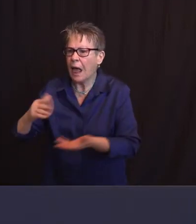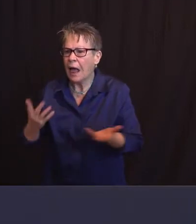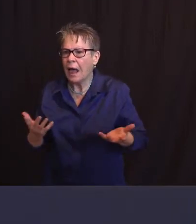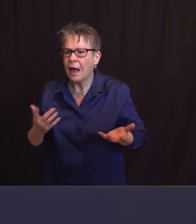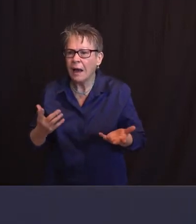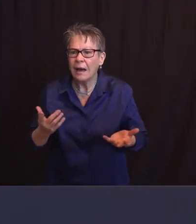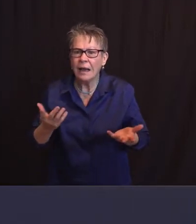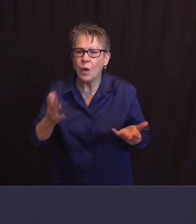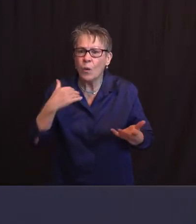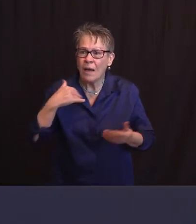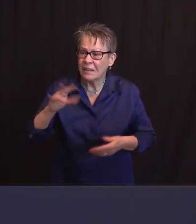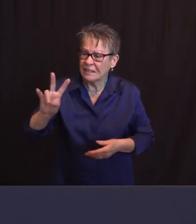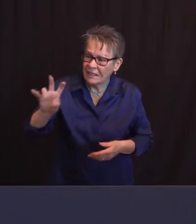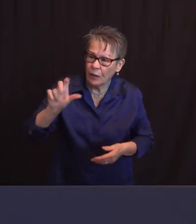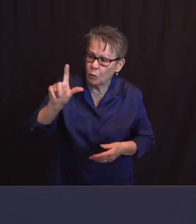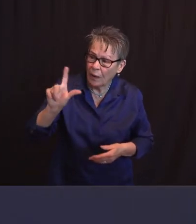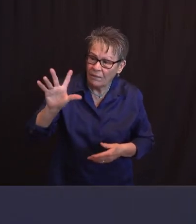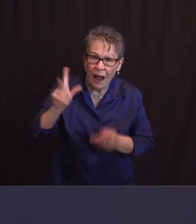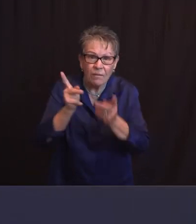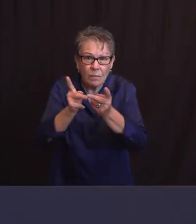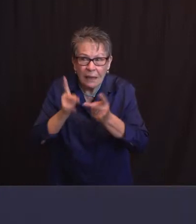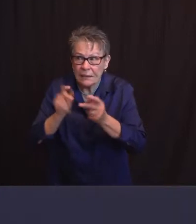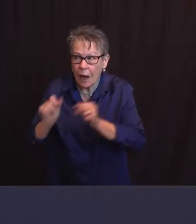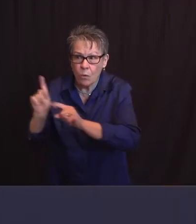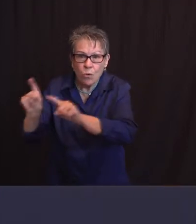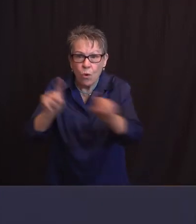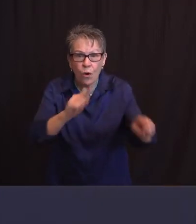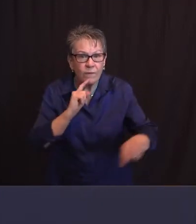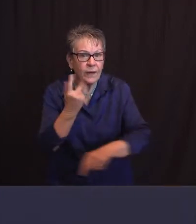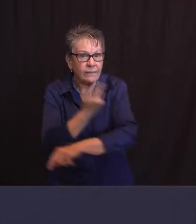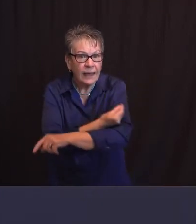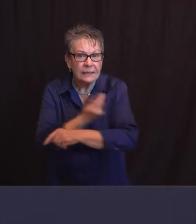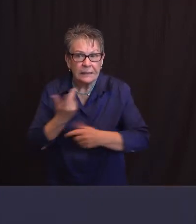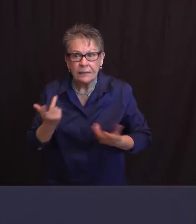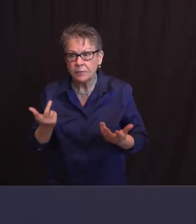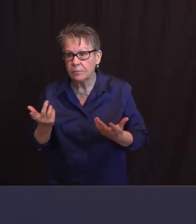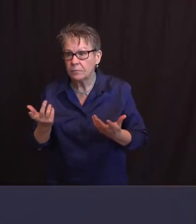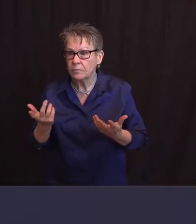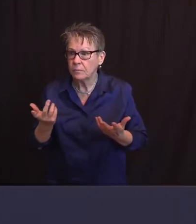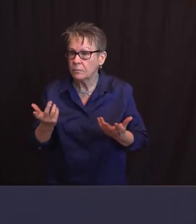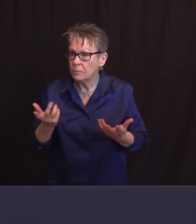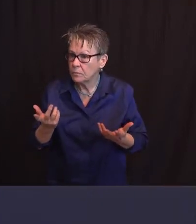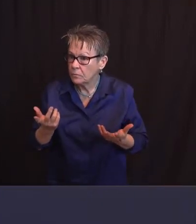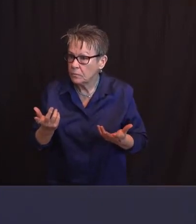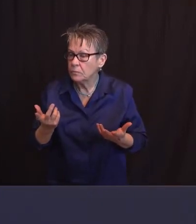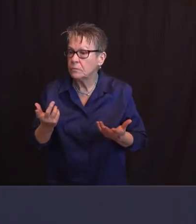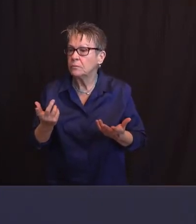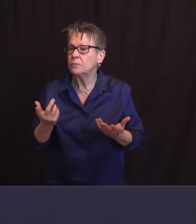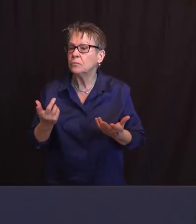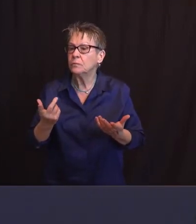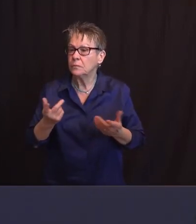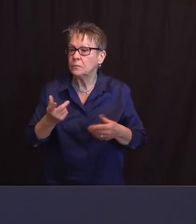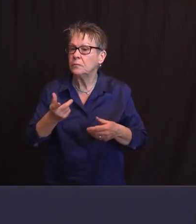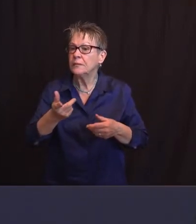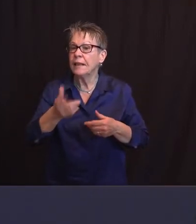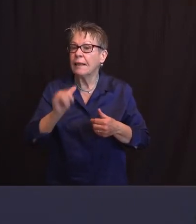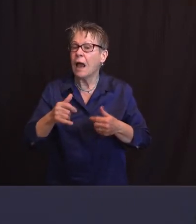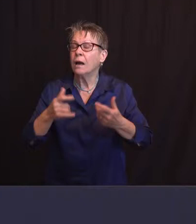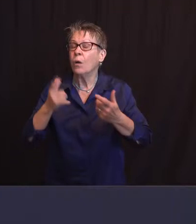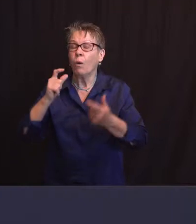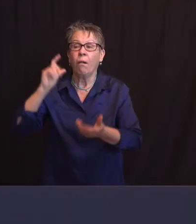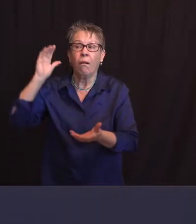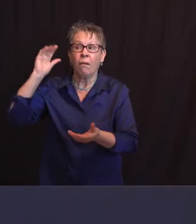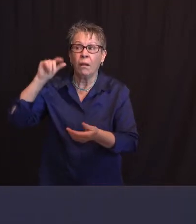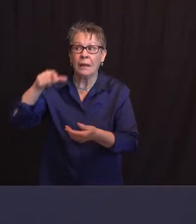states, we're taking the approach we're taking. I had heard New York was dropping their, I think you